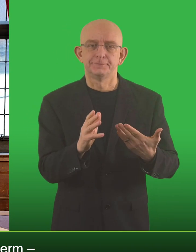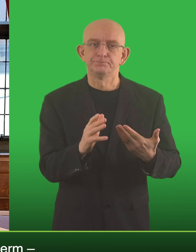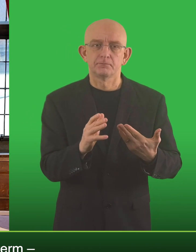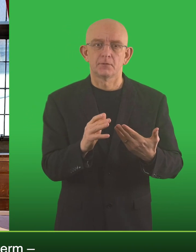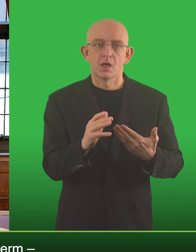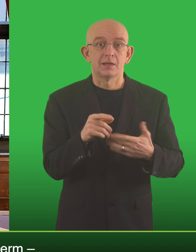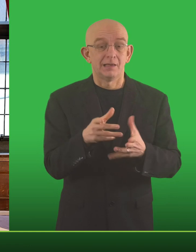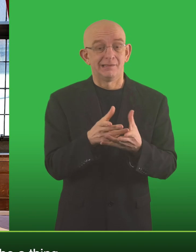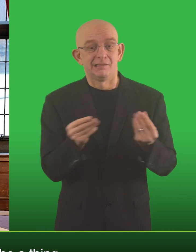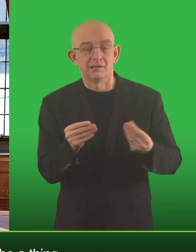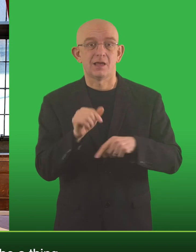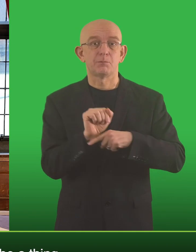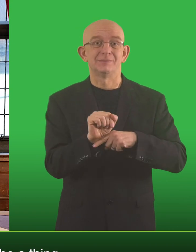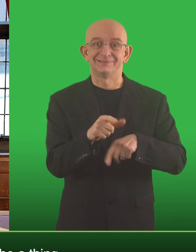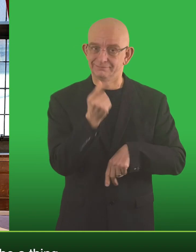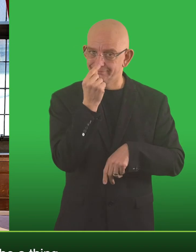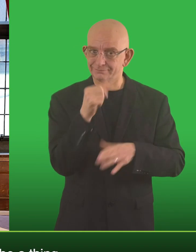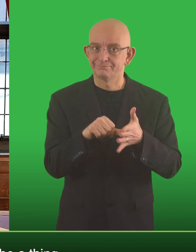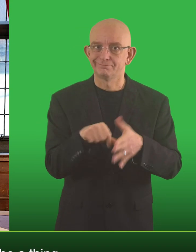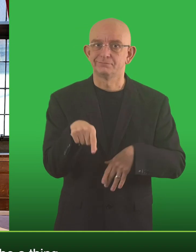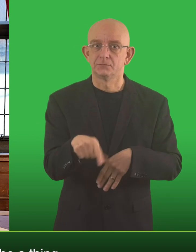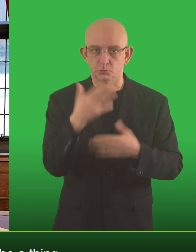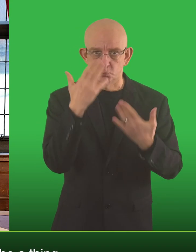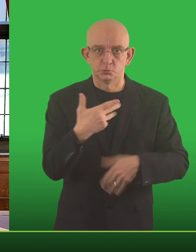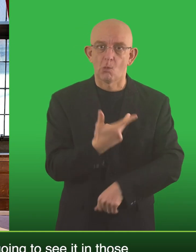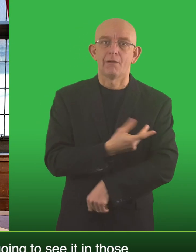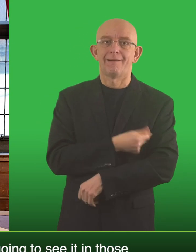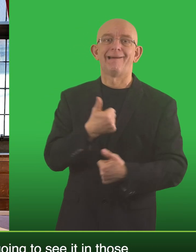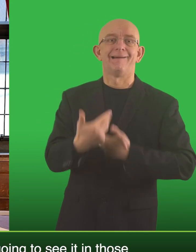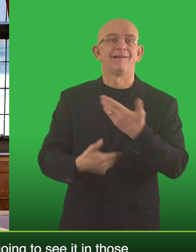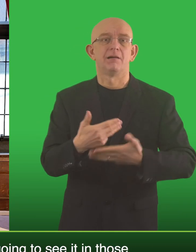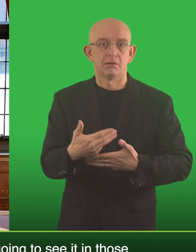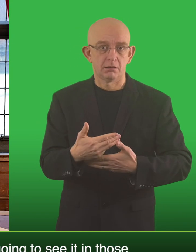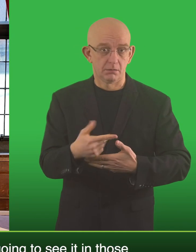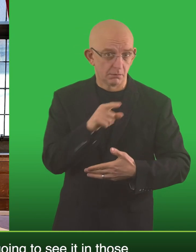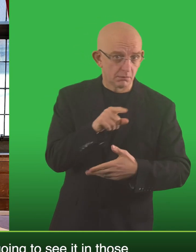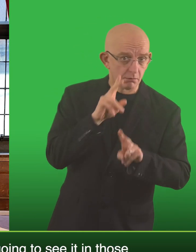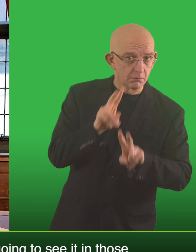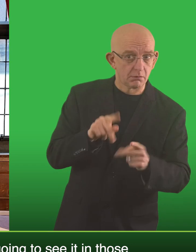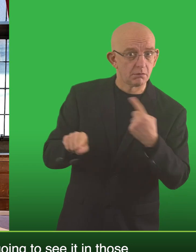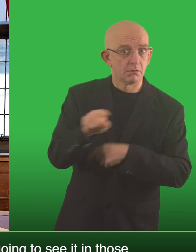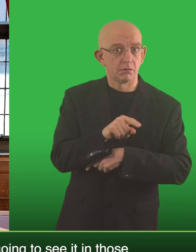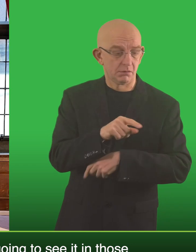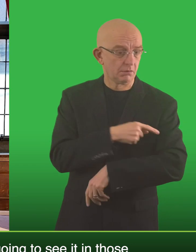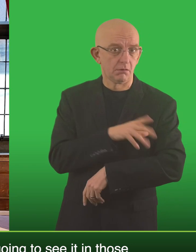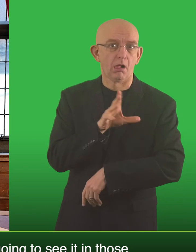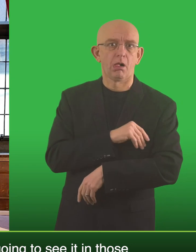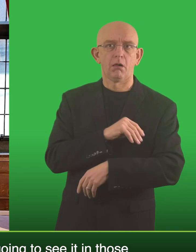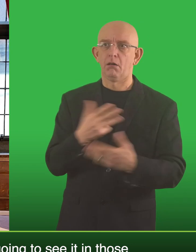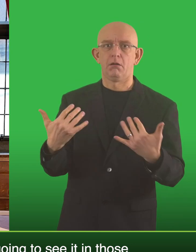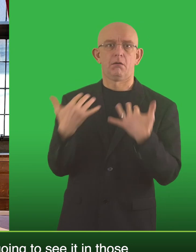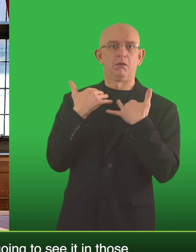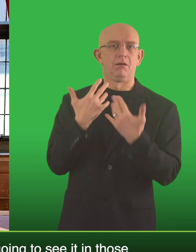medium term. Waning of immunity is going to be a thing. We don't know how big a thing, but we're going to see it in